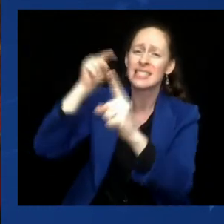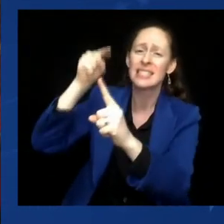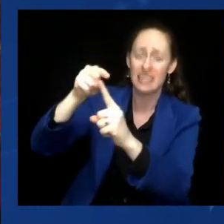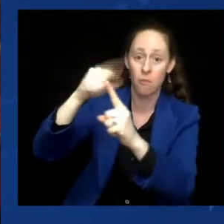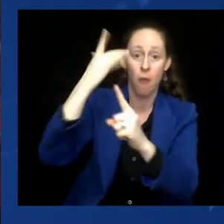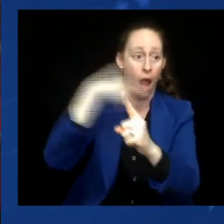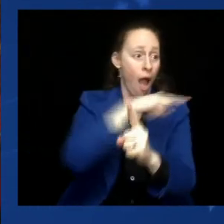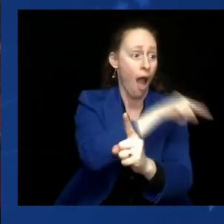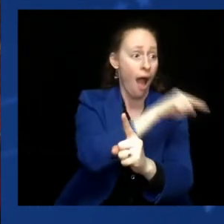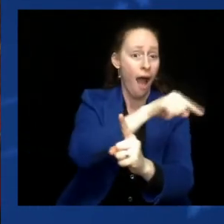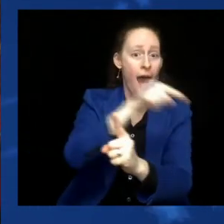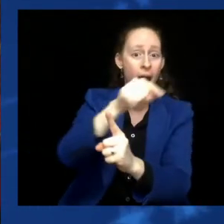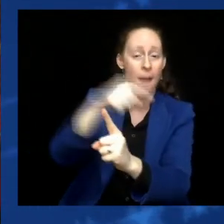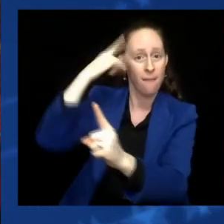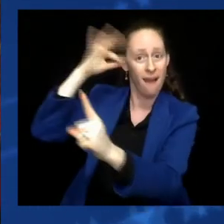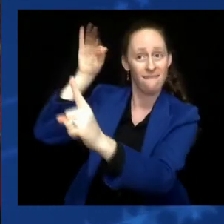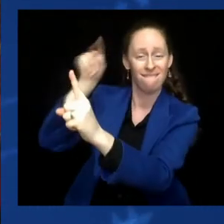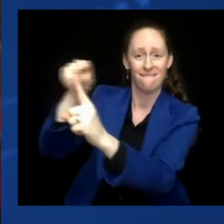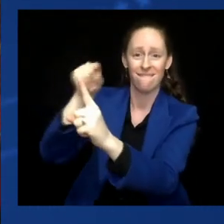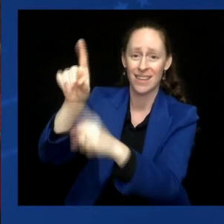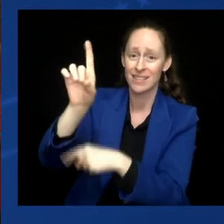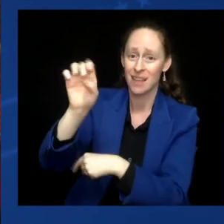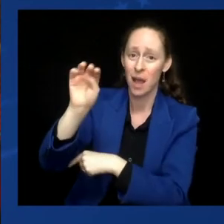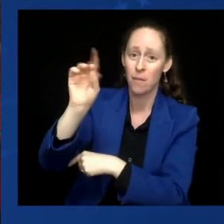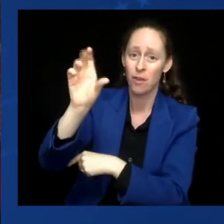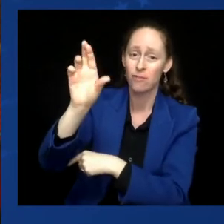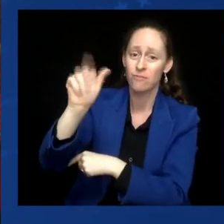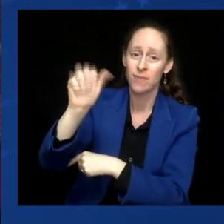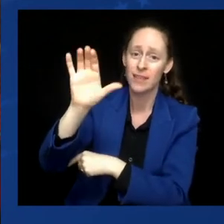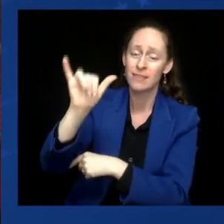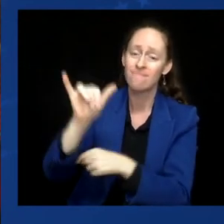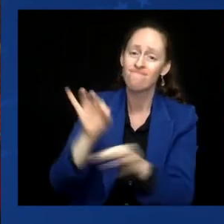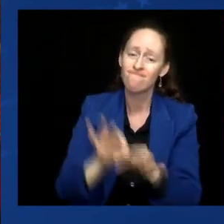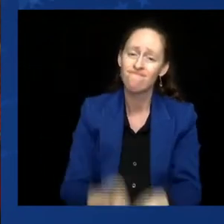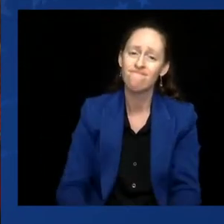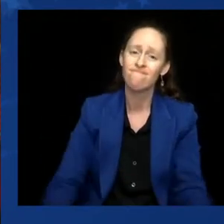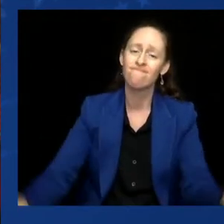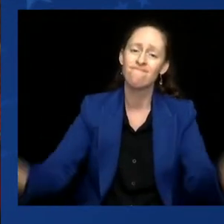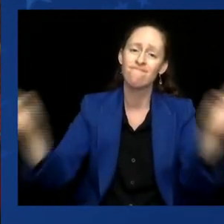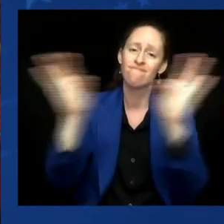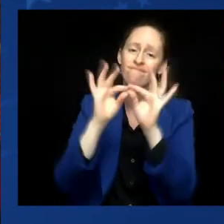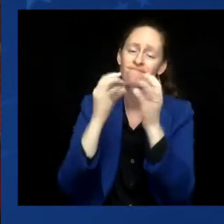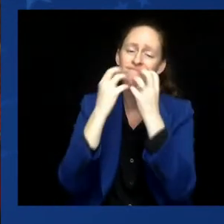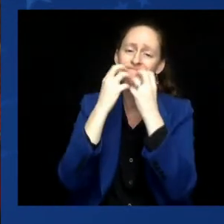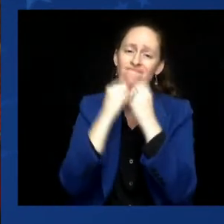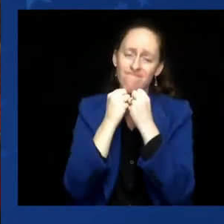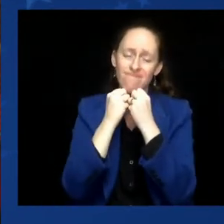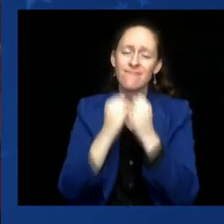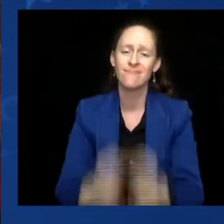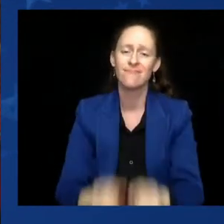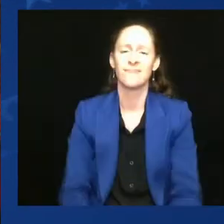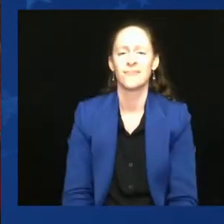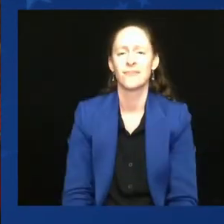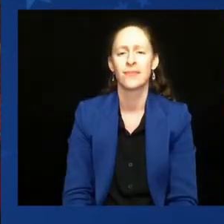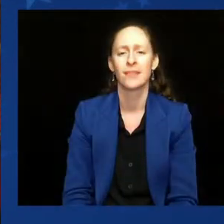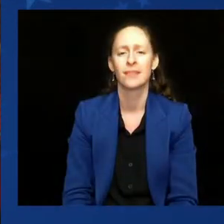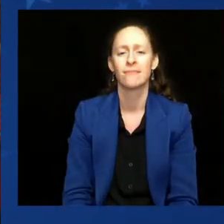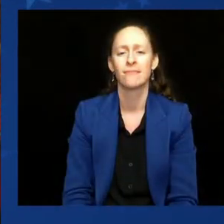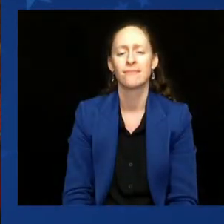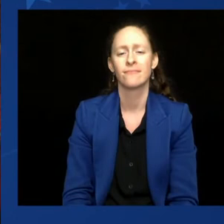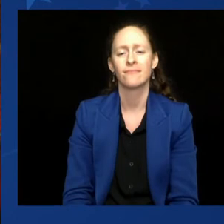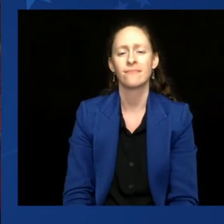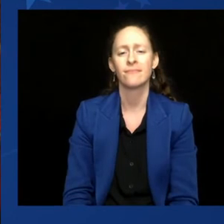and it's up to us Democracy begins and will be